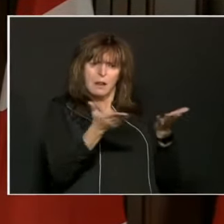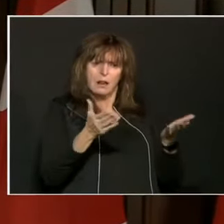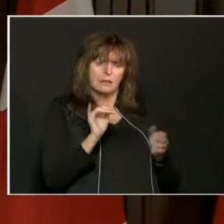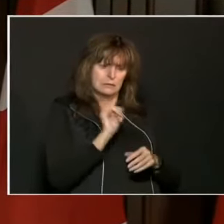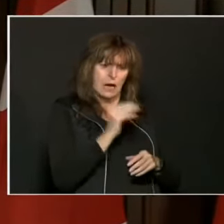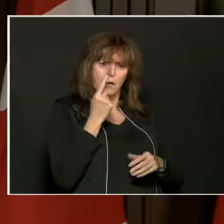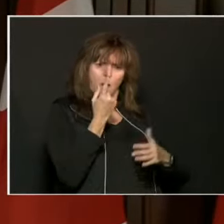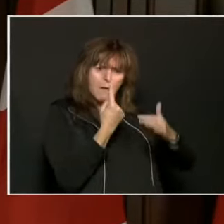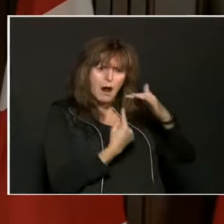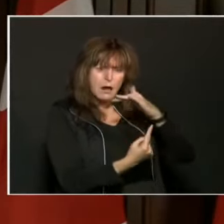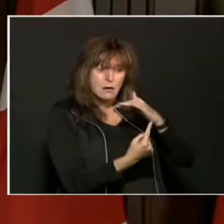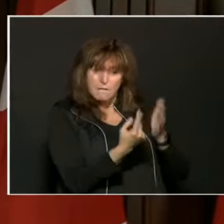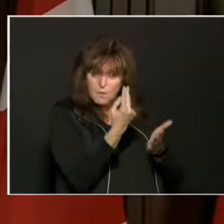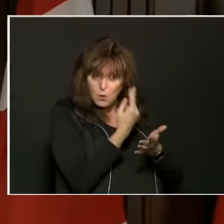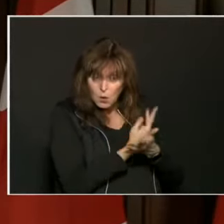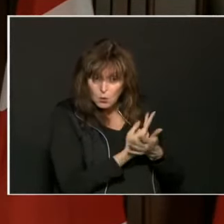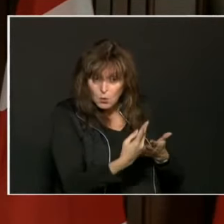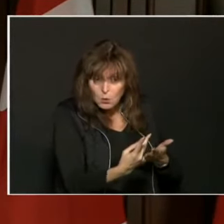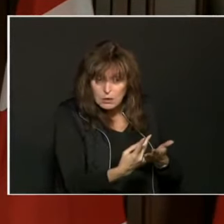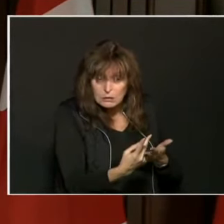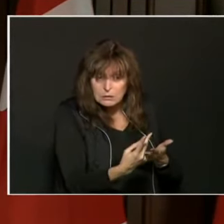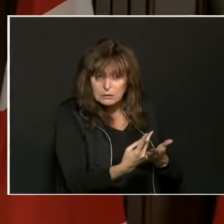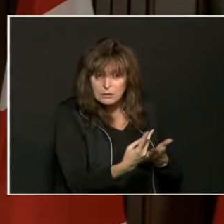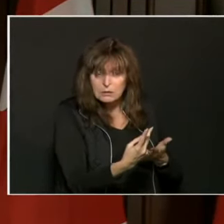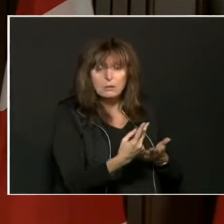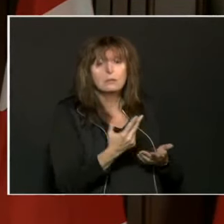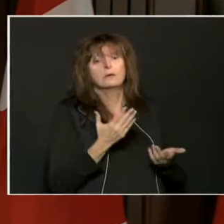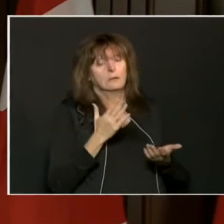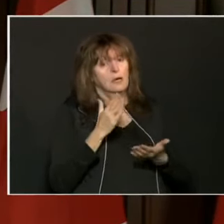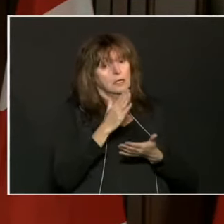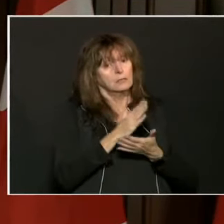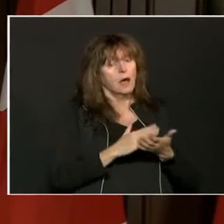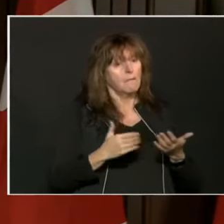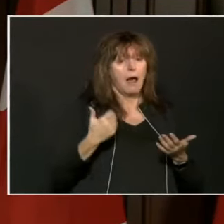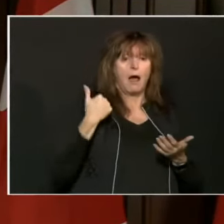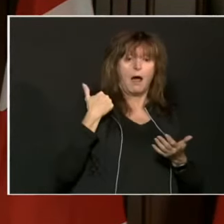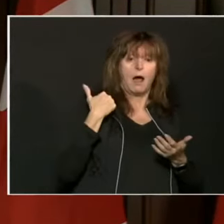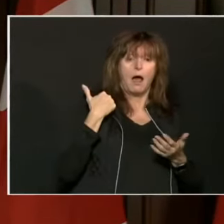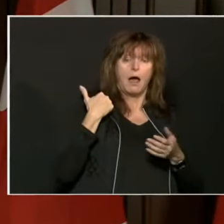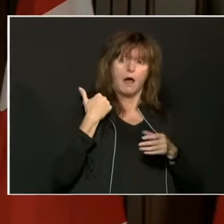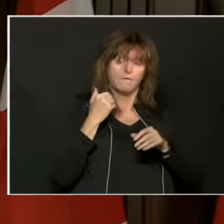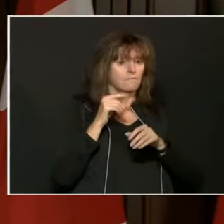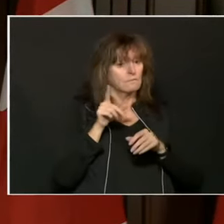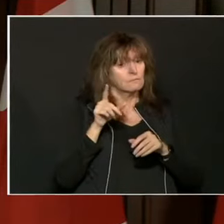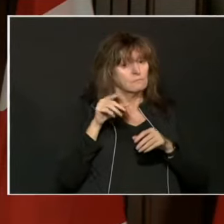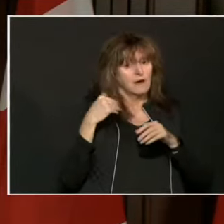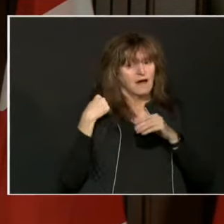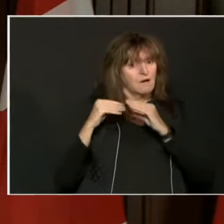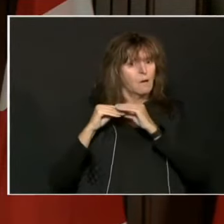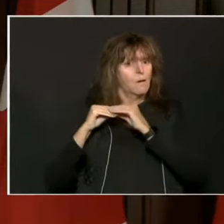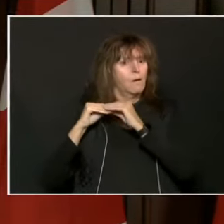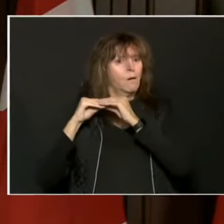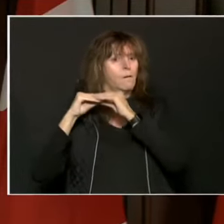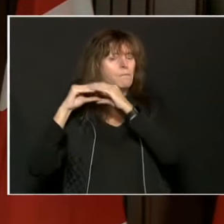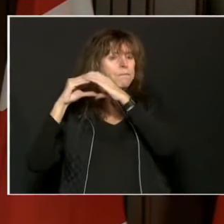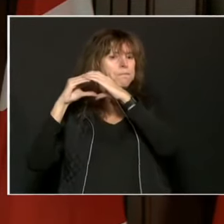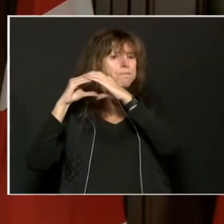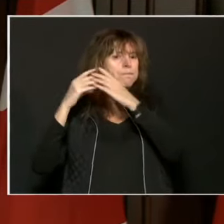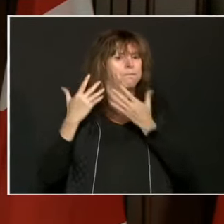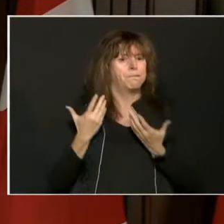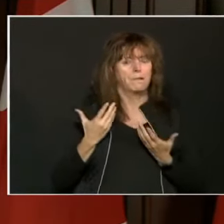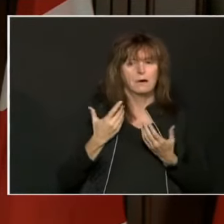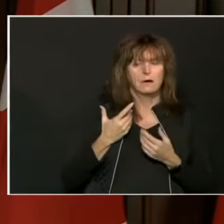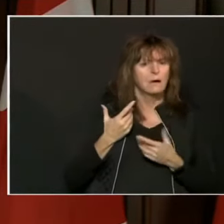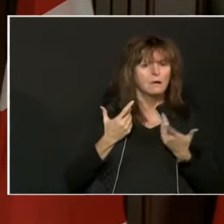have methods to maintain those necessities, which includes if you have overhead costs, rent and heating, etc.,